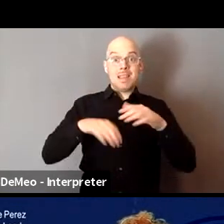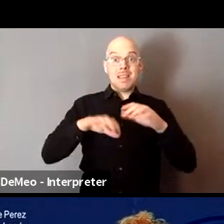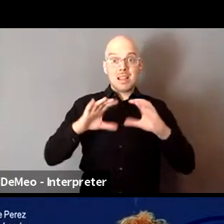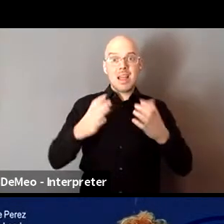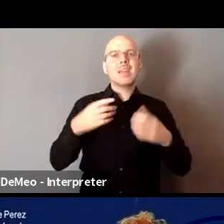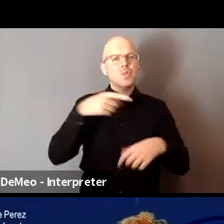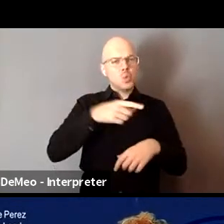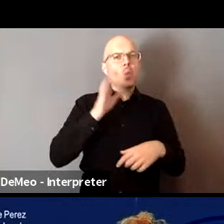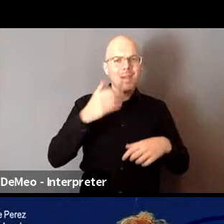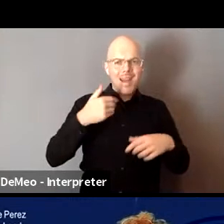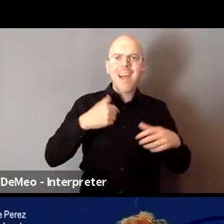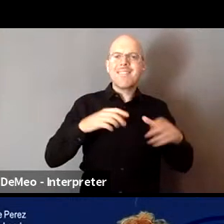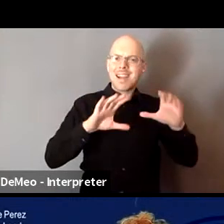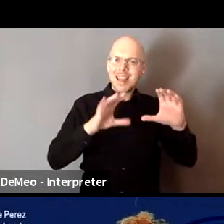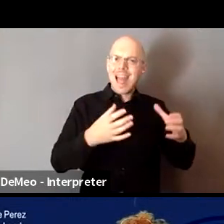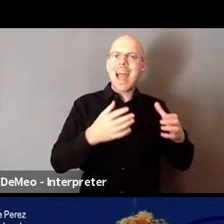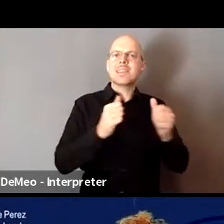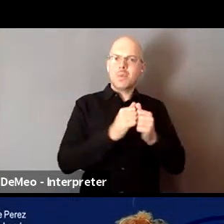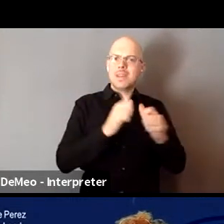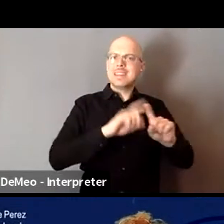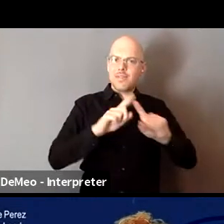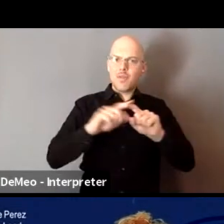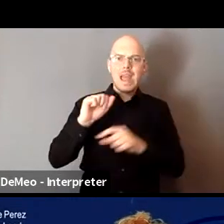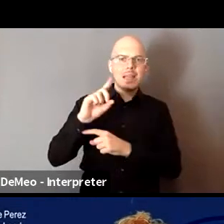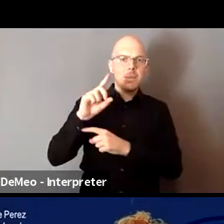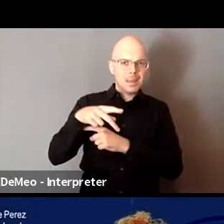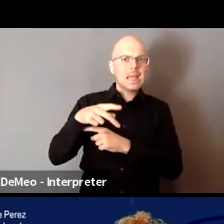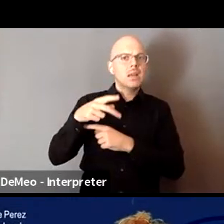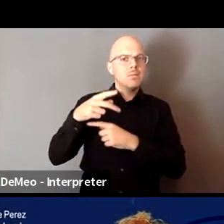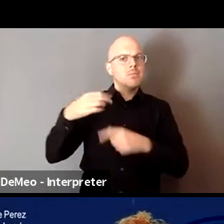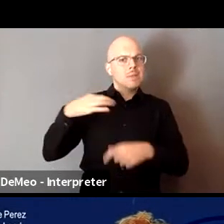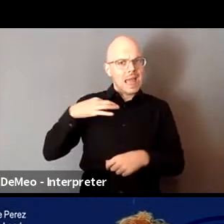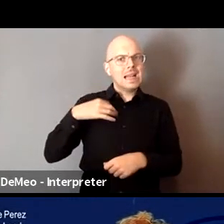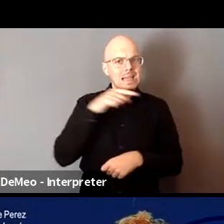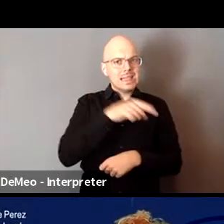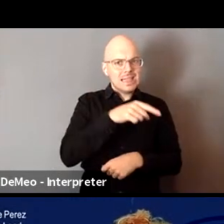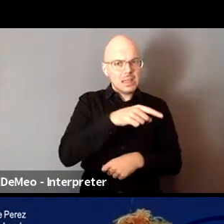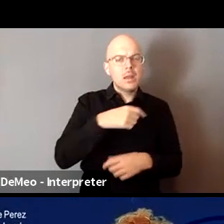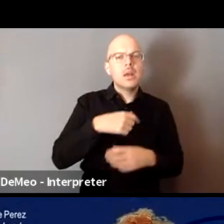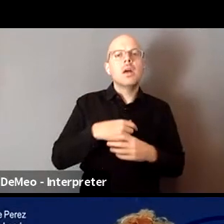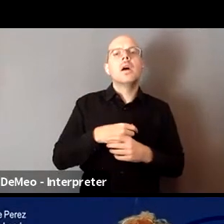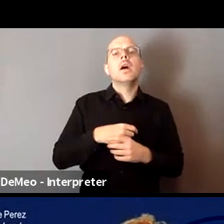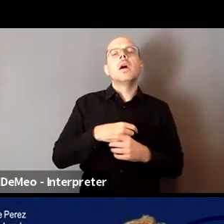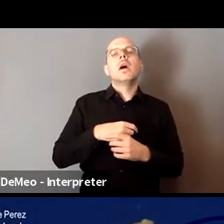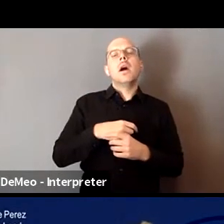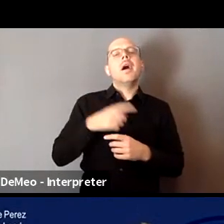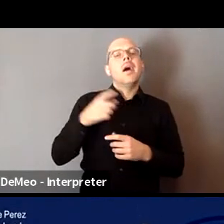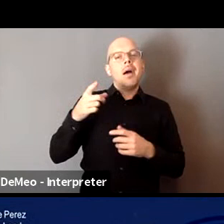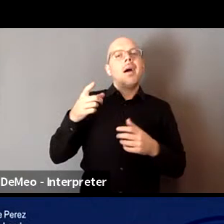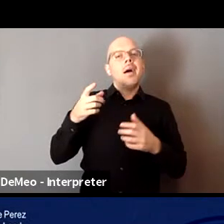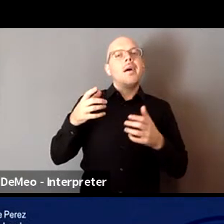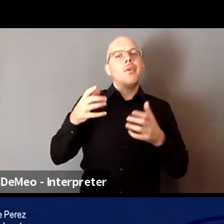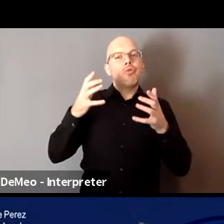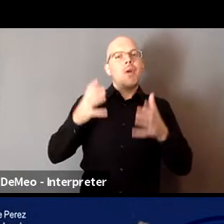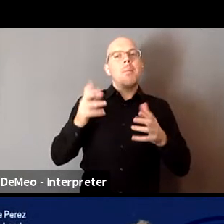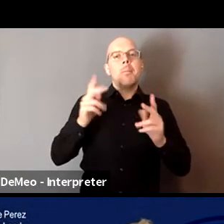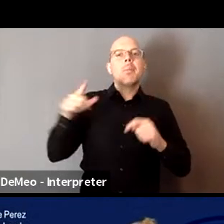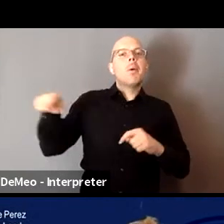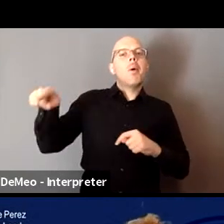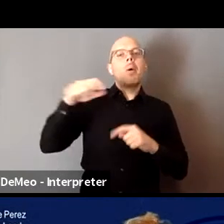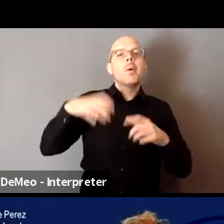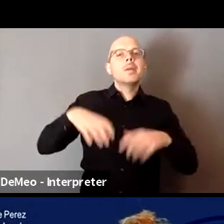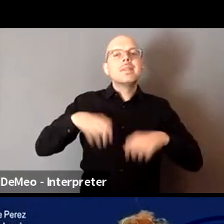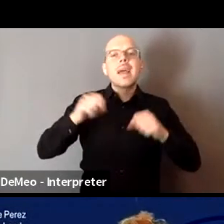your fellow ADP candidates at your facilities, the other individuals will be taking them individually from